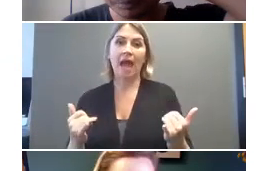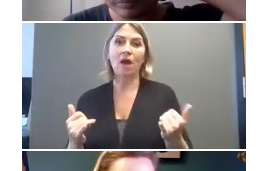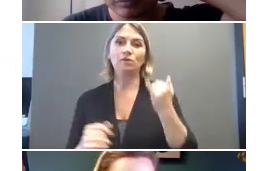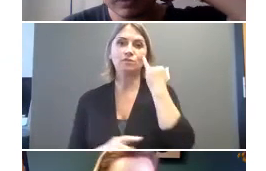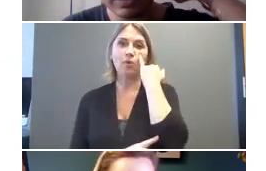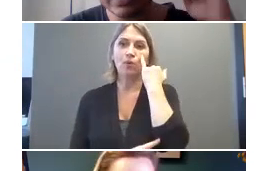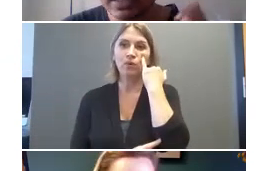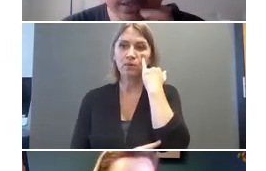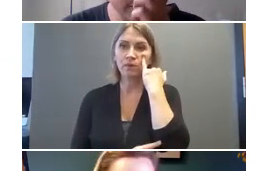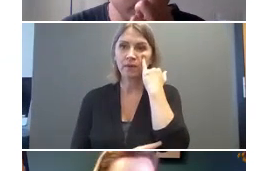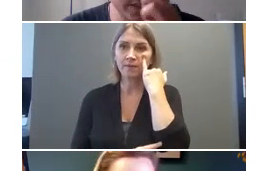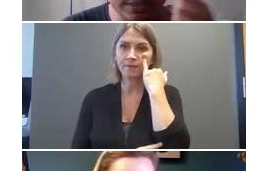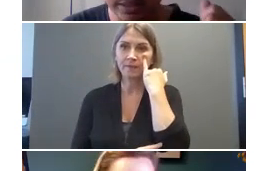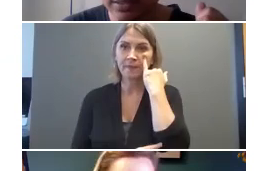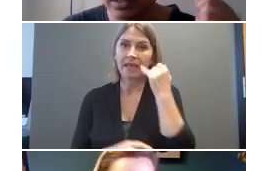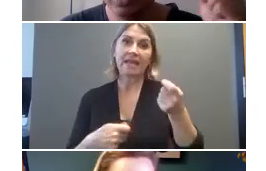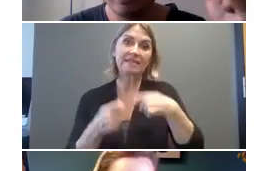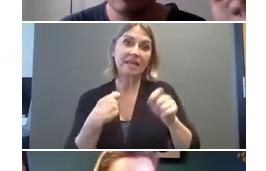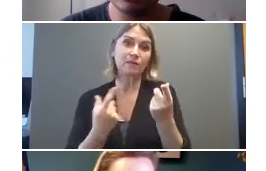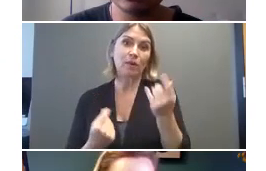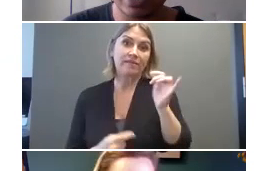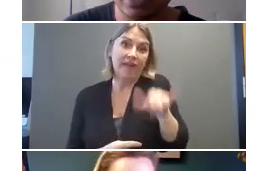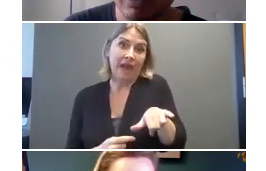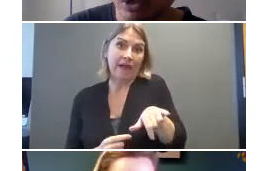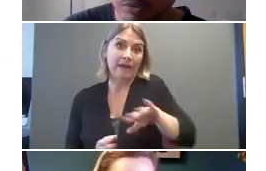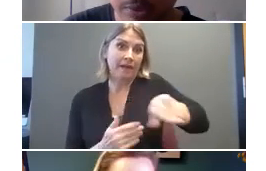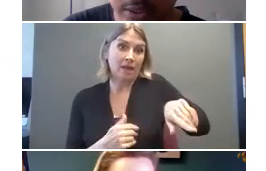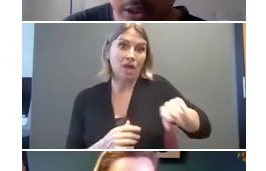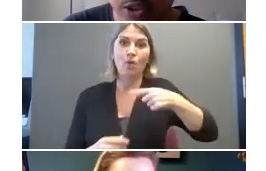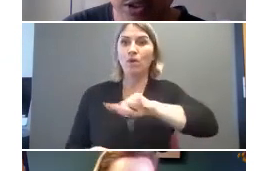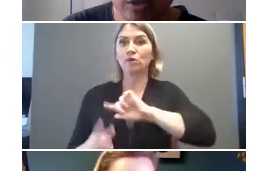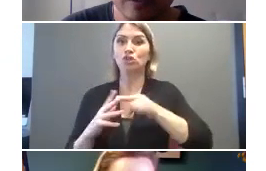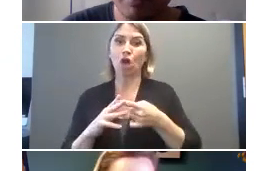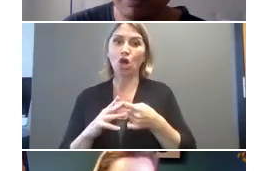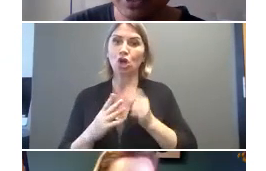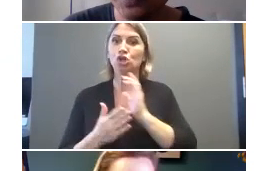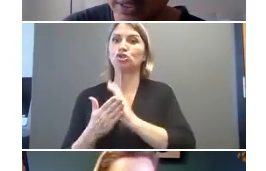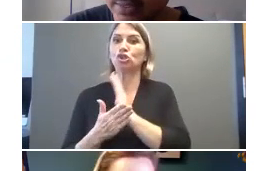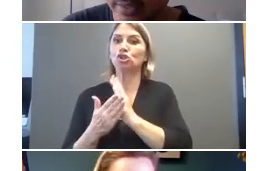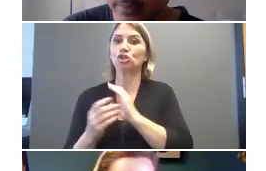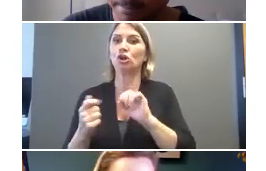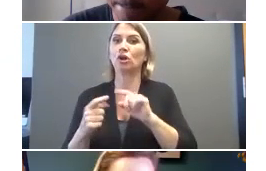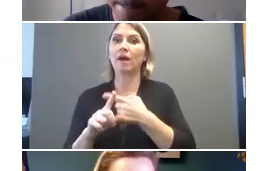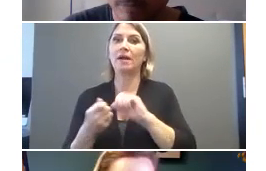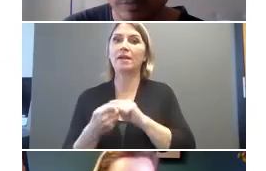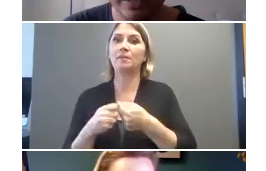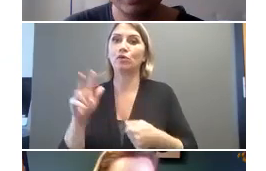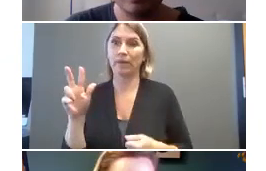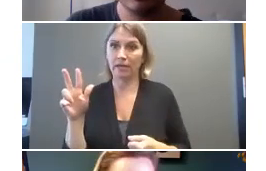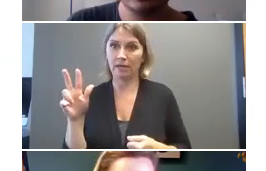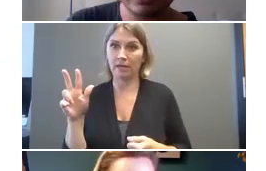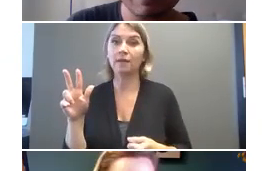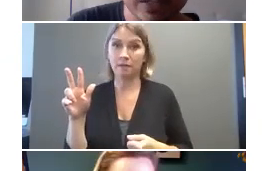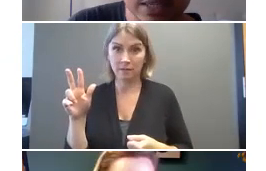say that instead of doing this, we start our search from number 3 instead,